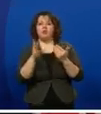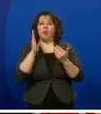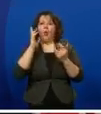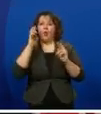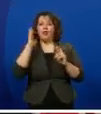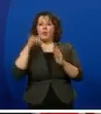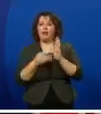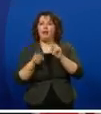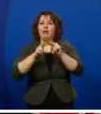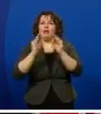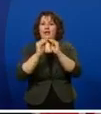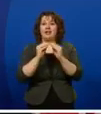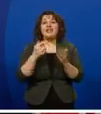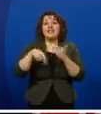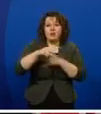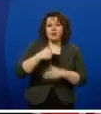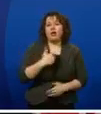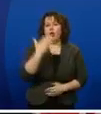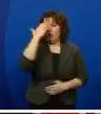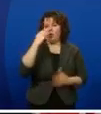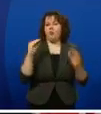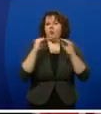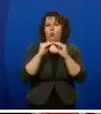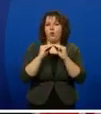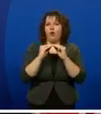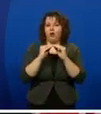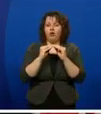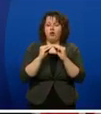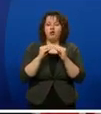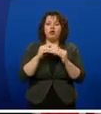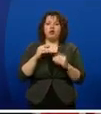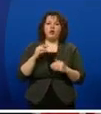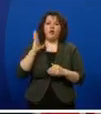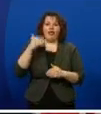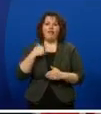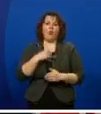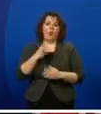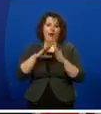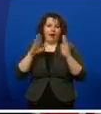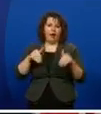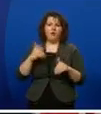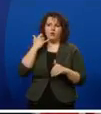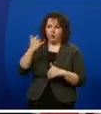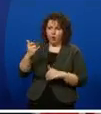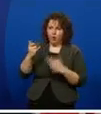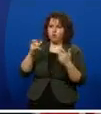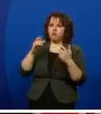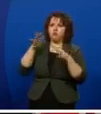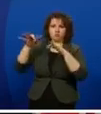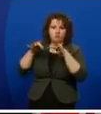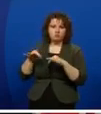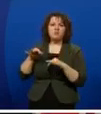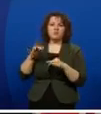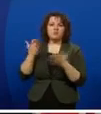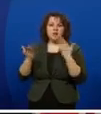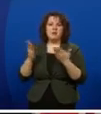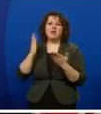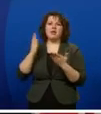I'll know more next week at the press conference because we will have had a White House call, and so we'll have maybe a better idea of what those numbers